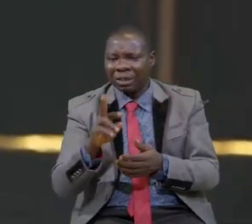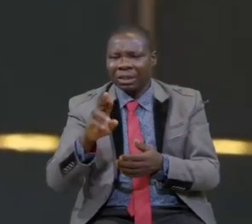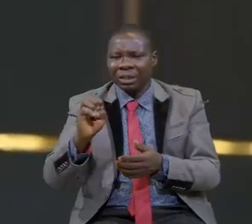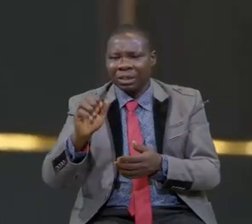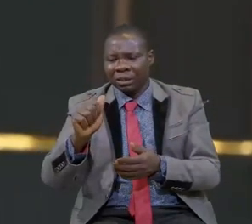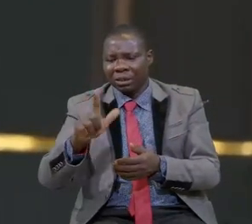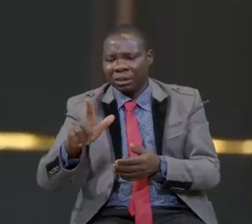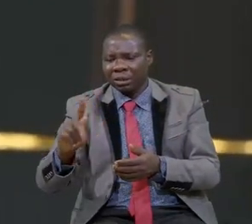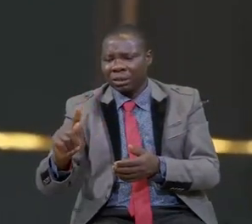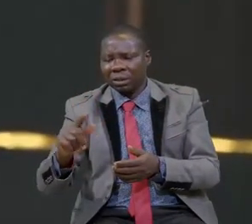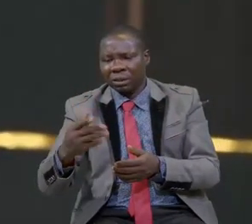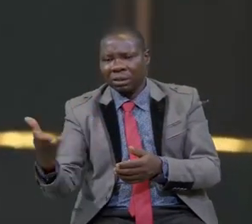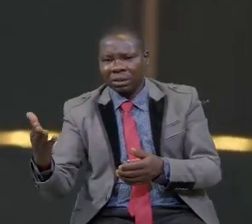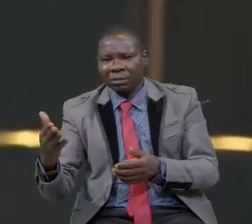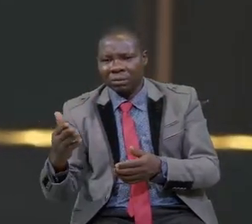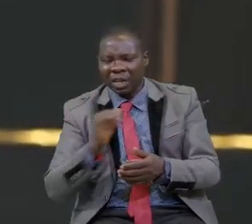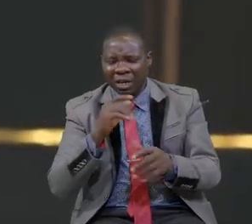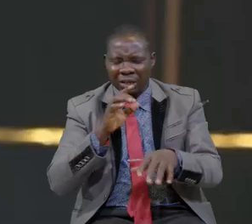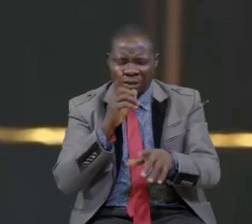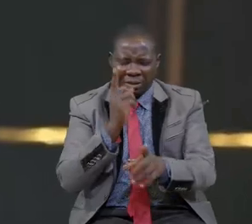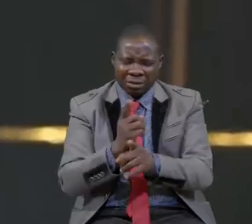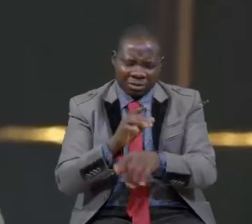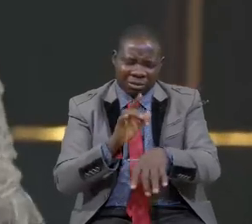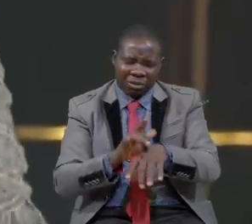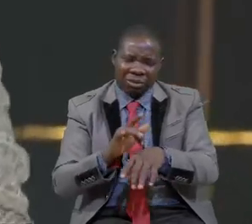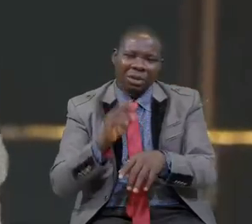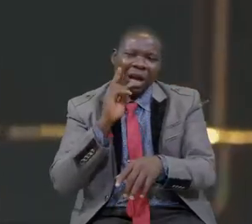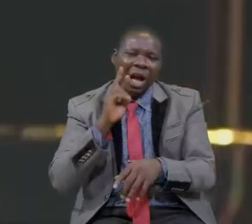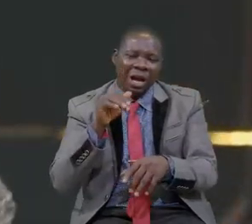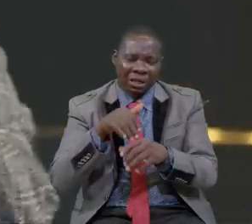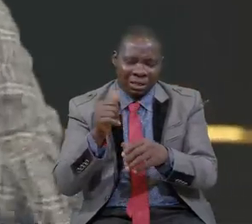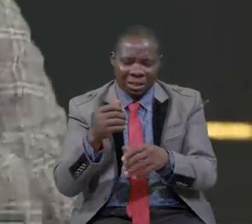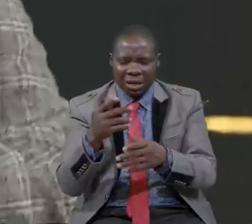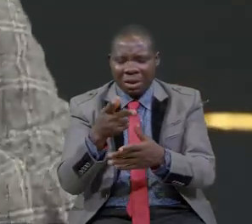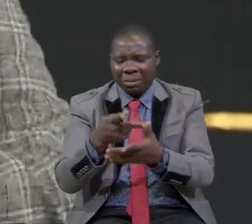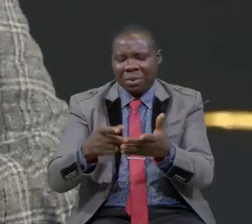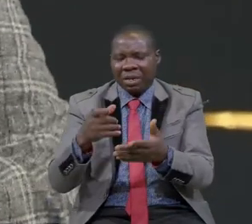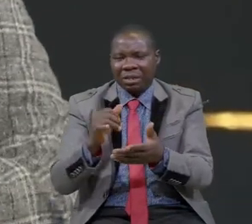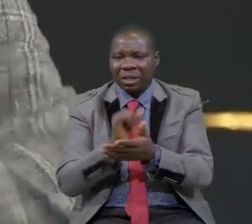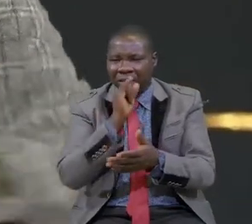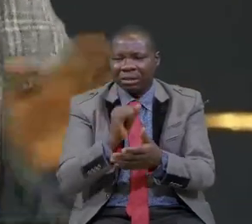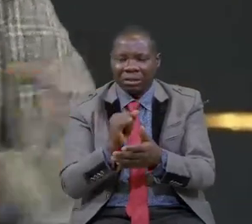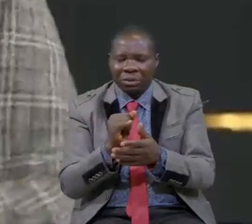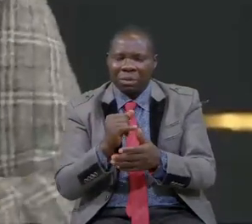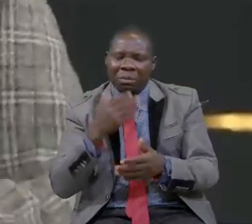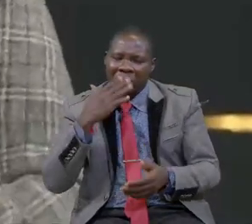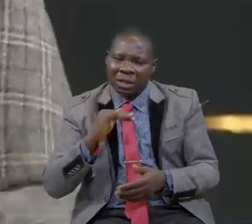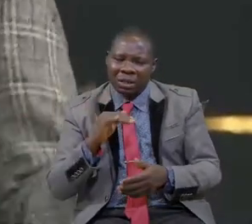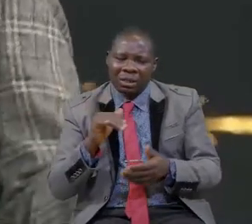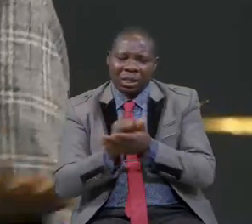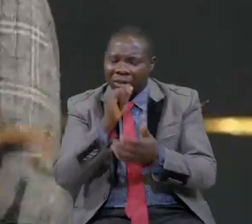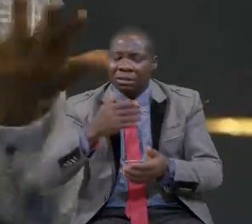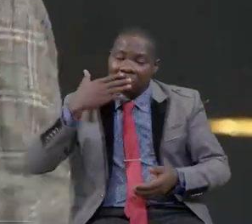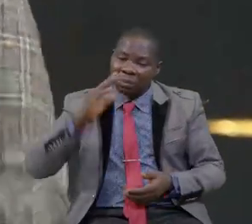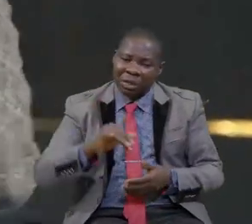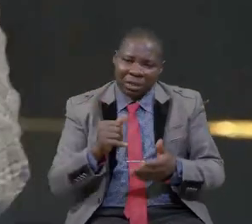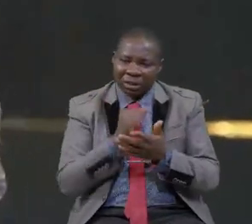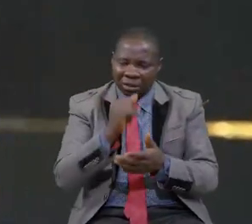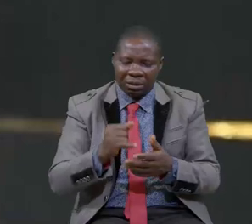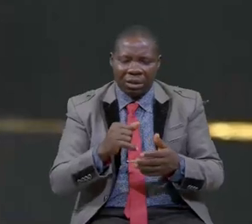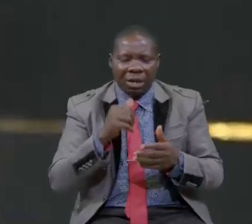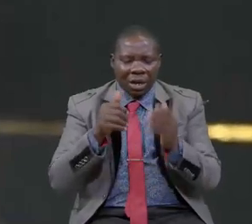in the sight of God, is fornication, is adultery. He wants you to be forgiven. He wants you to